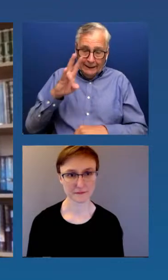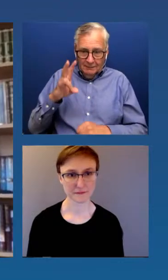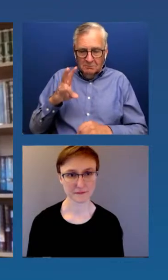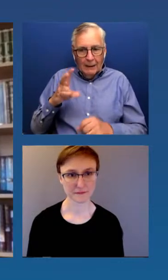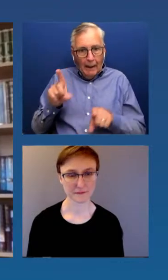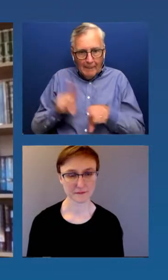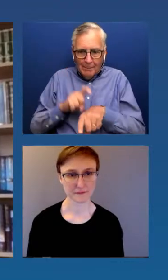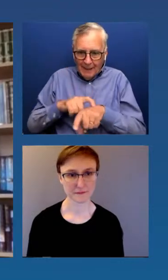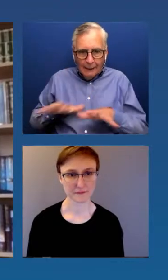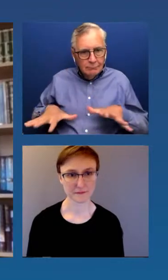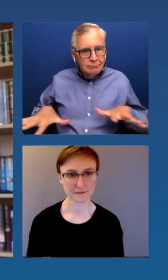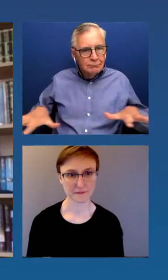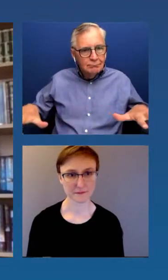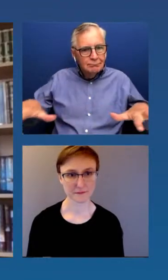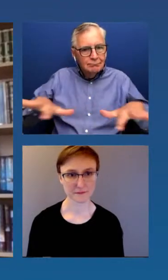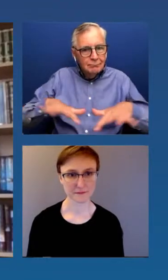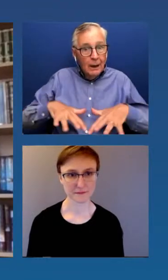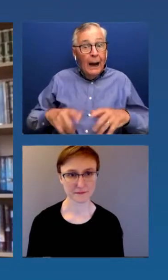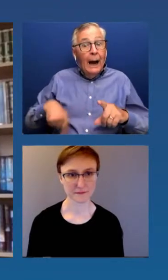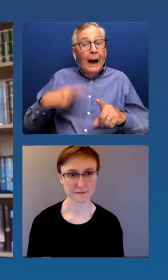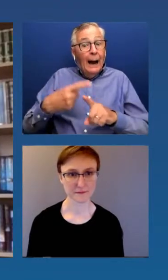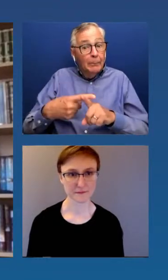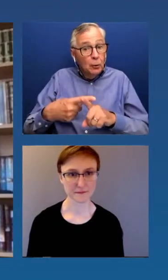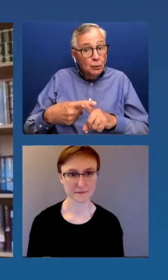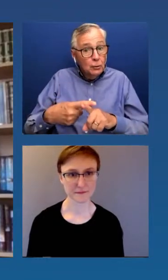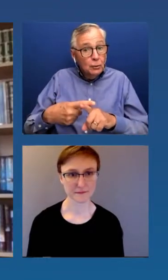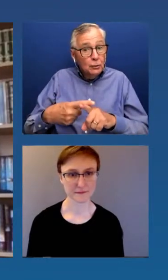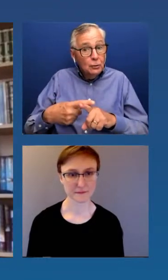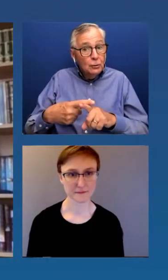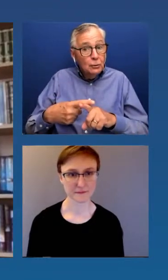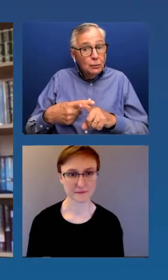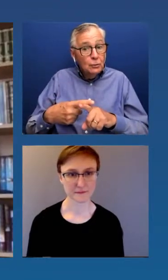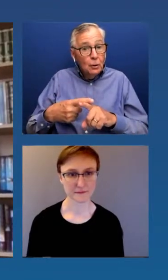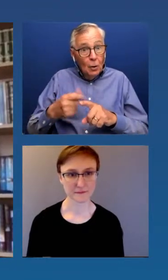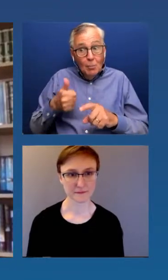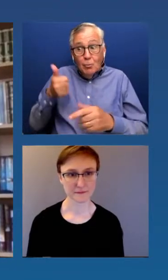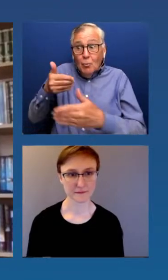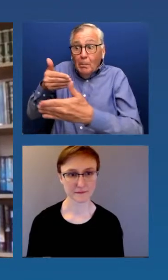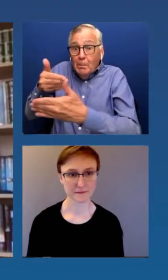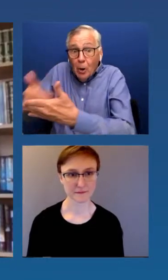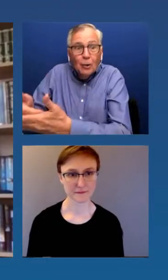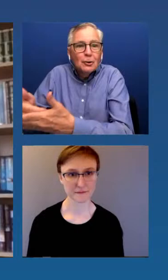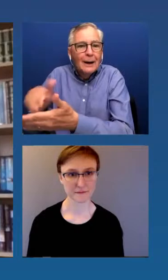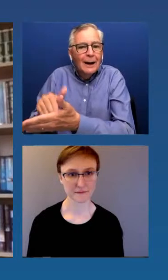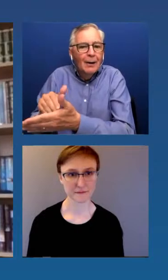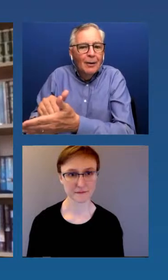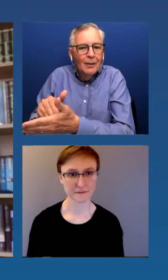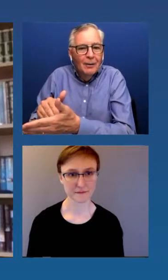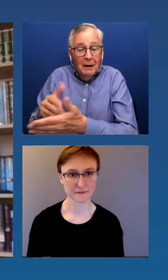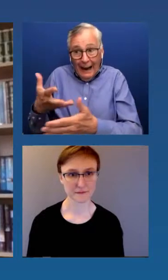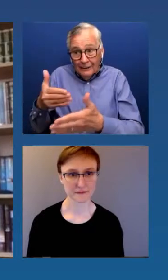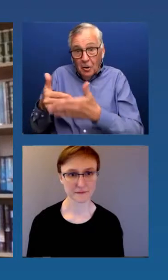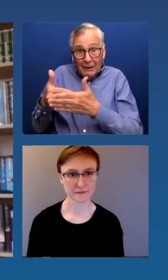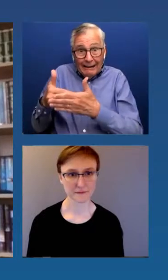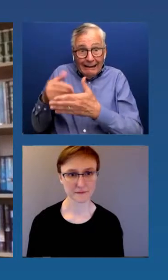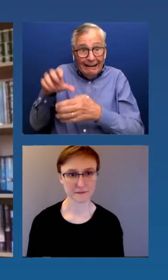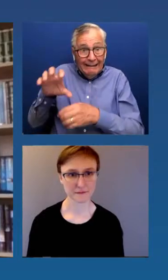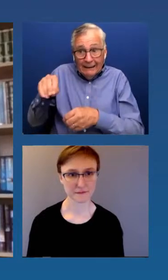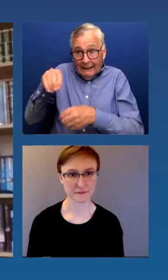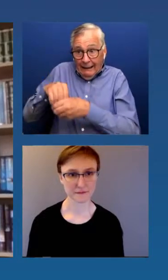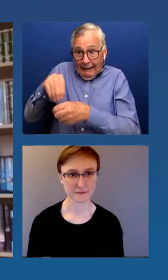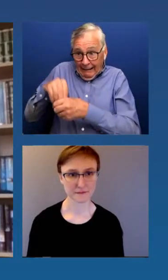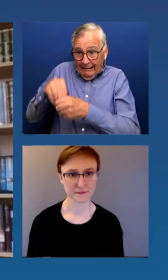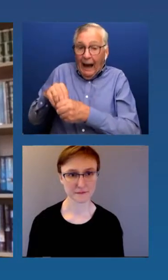simultanée. Et de plus, de les avoir encore même plus proches. Donc, certaines de ces cliniques sont même dans des foyers de